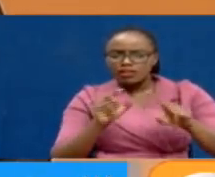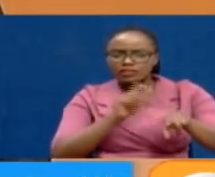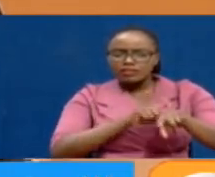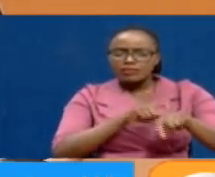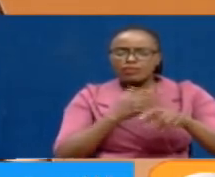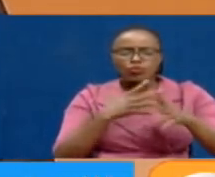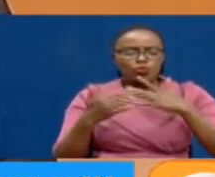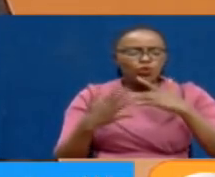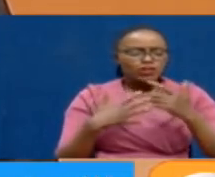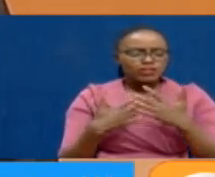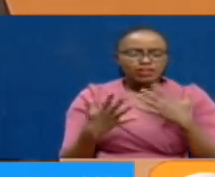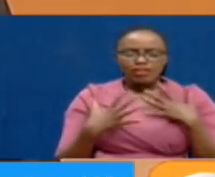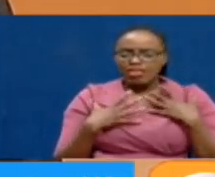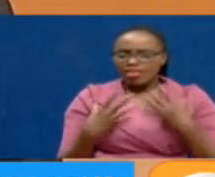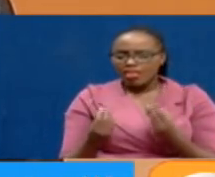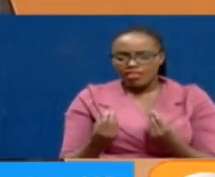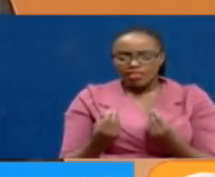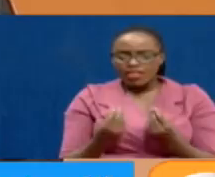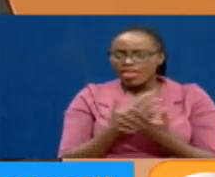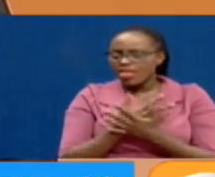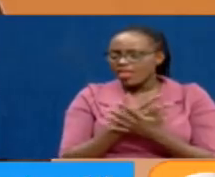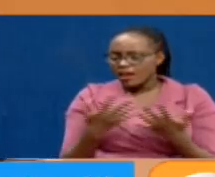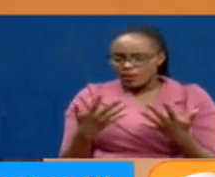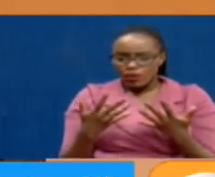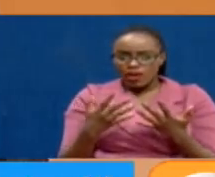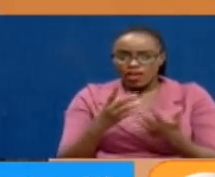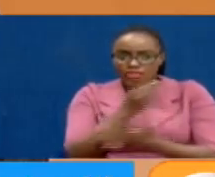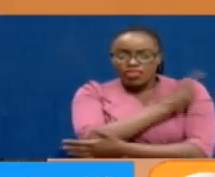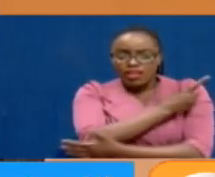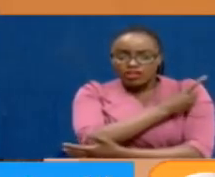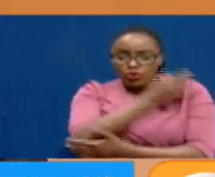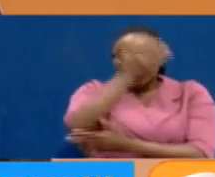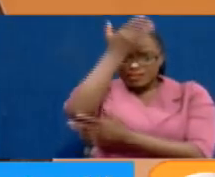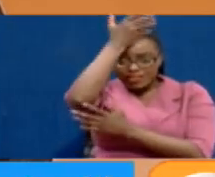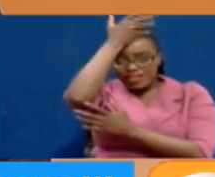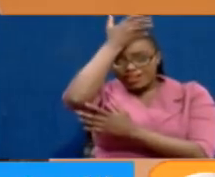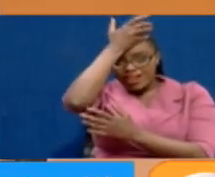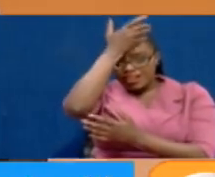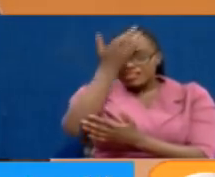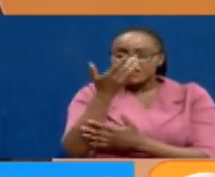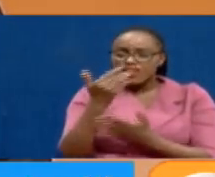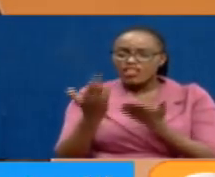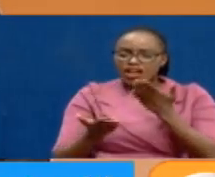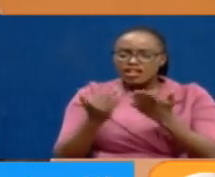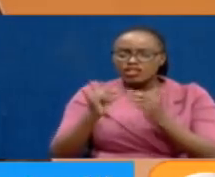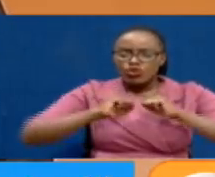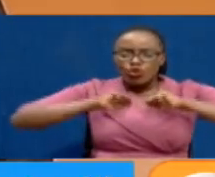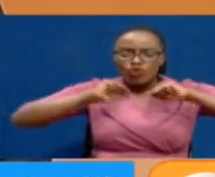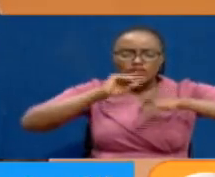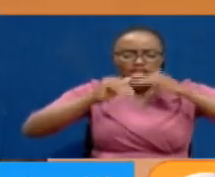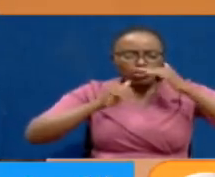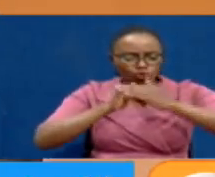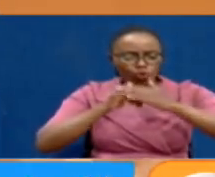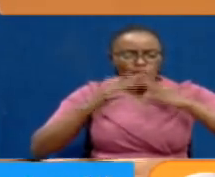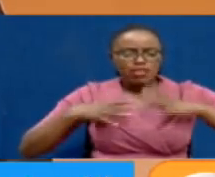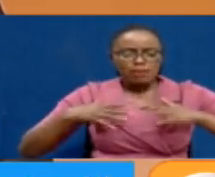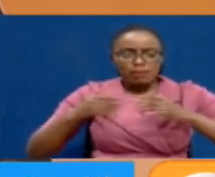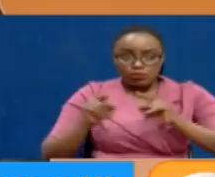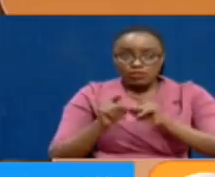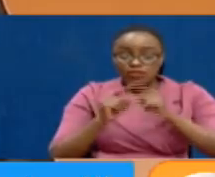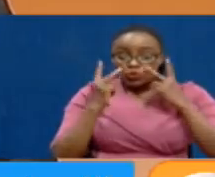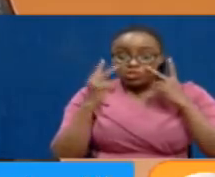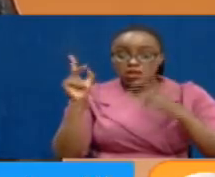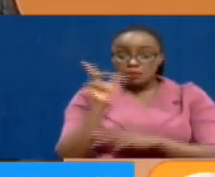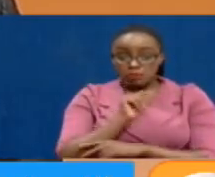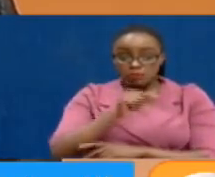see whichever kind of a health practitioner, the nurses, for example, the clinical officers, everyone. So, and you saw